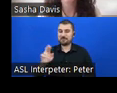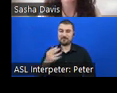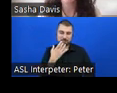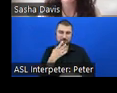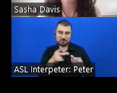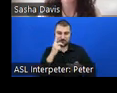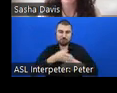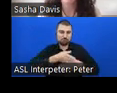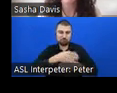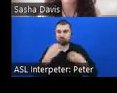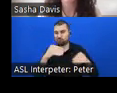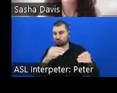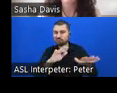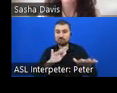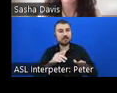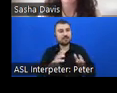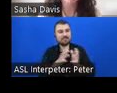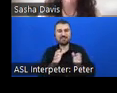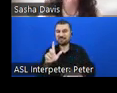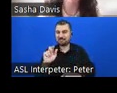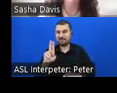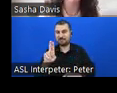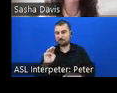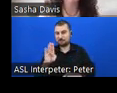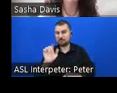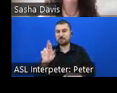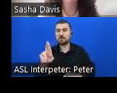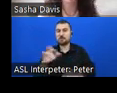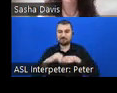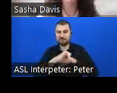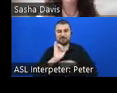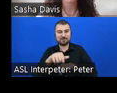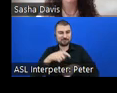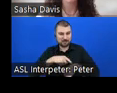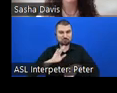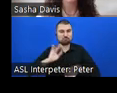few lumberyards like this in the city at that period of time.